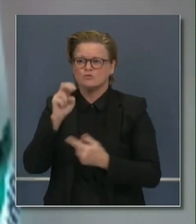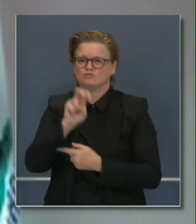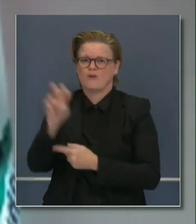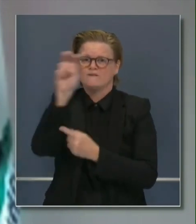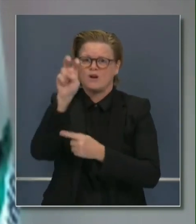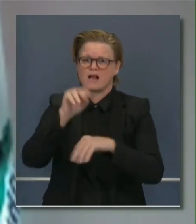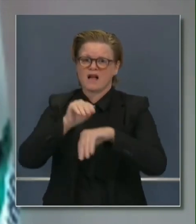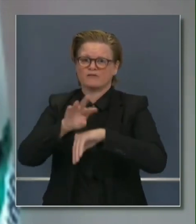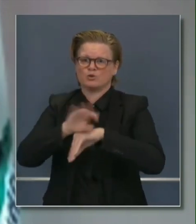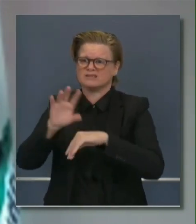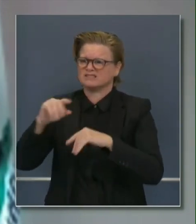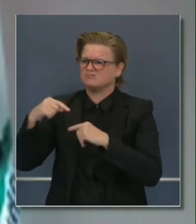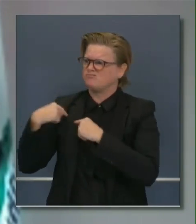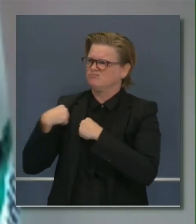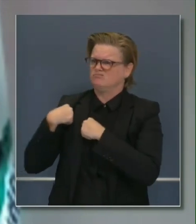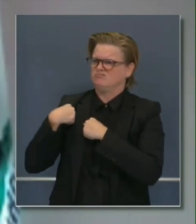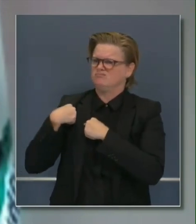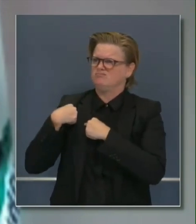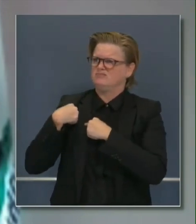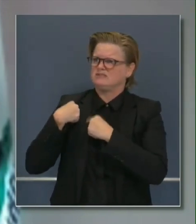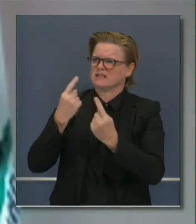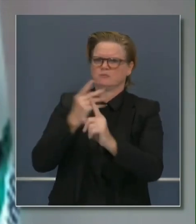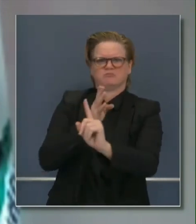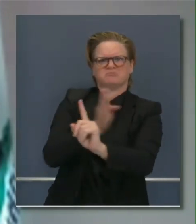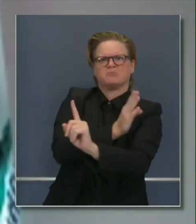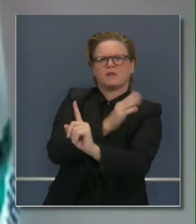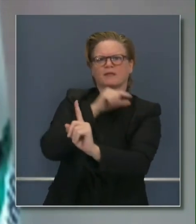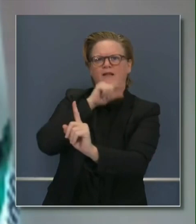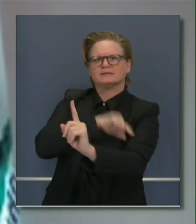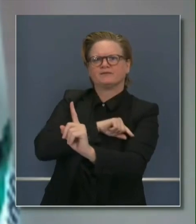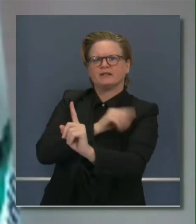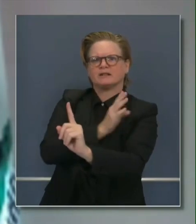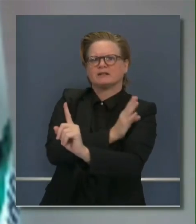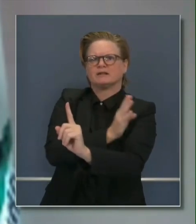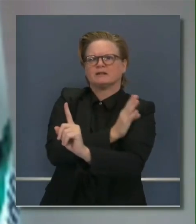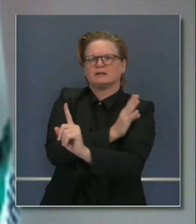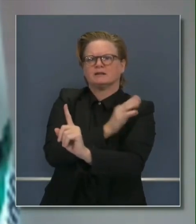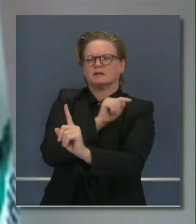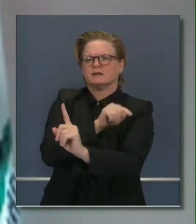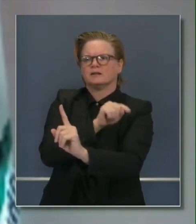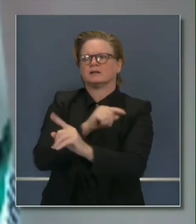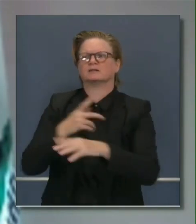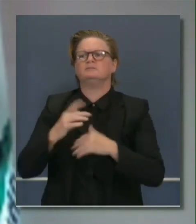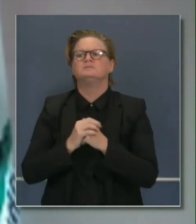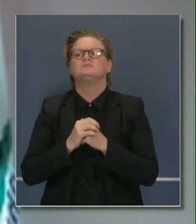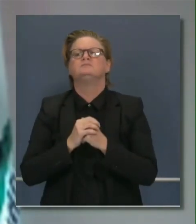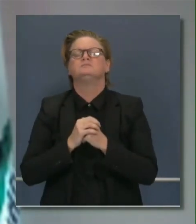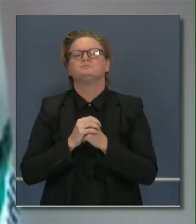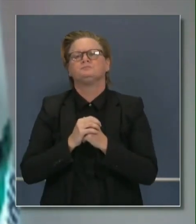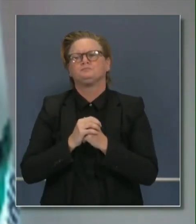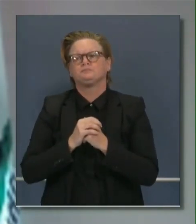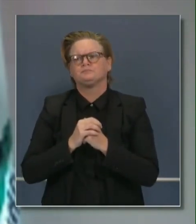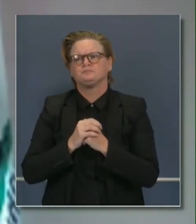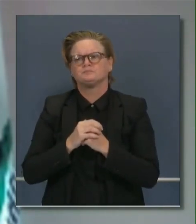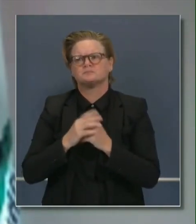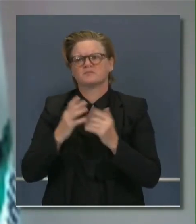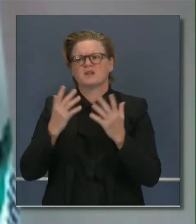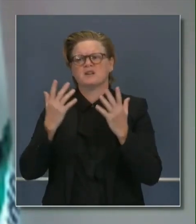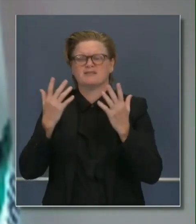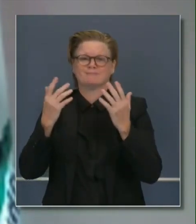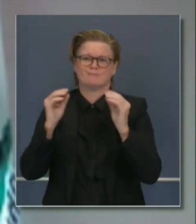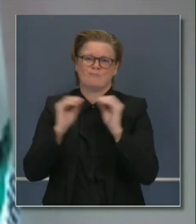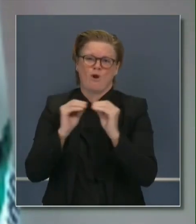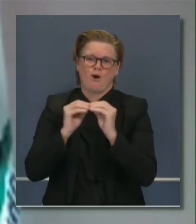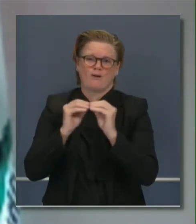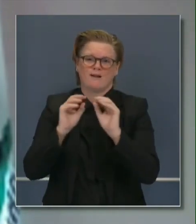bit before the Thanksgiving holiday, leading up to these important weeks when people expect to move around and travel,